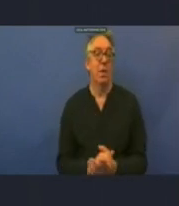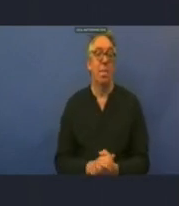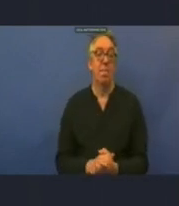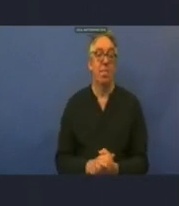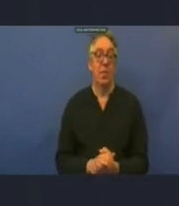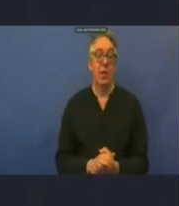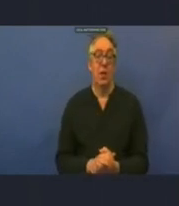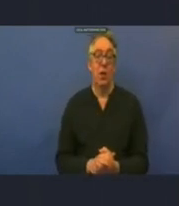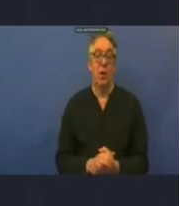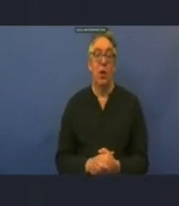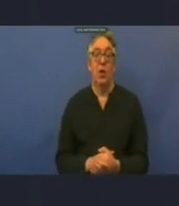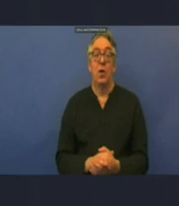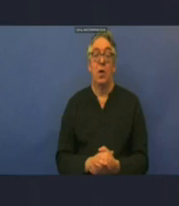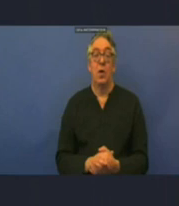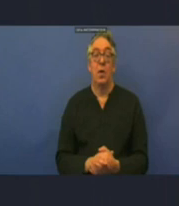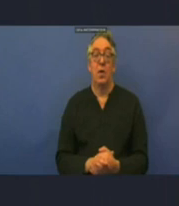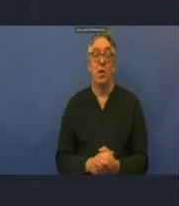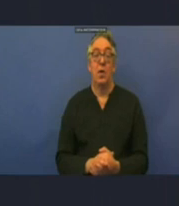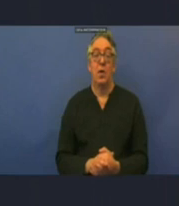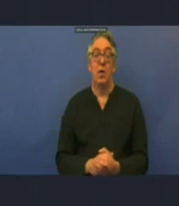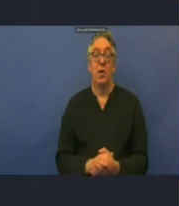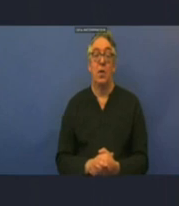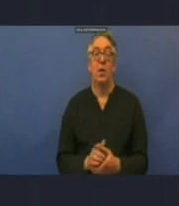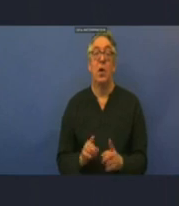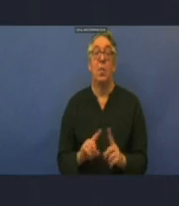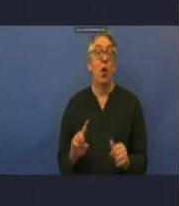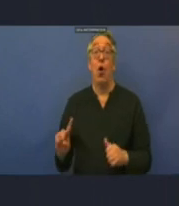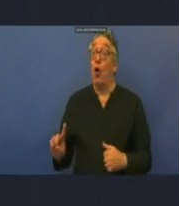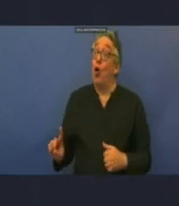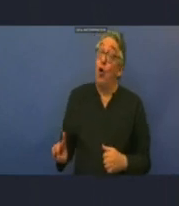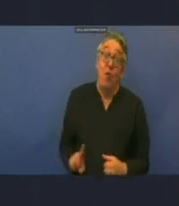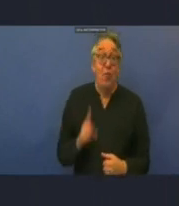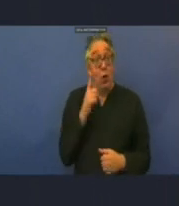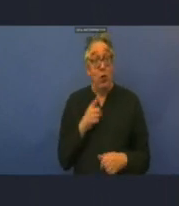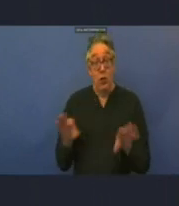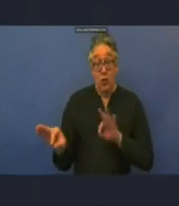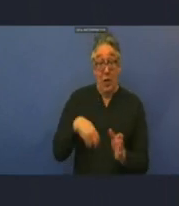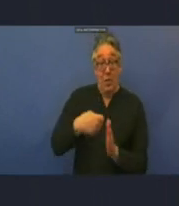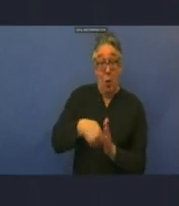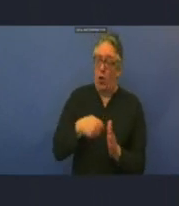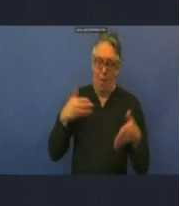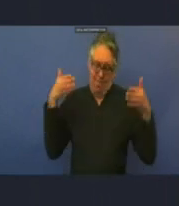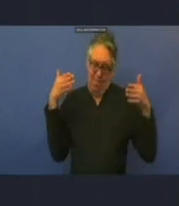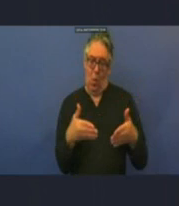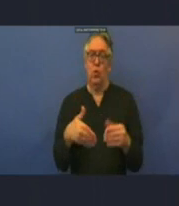not affect the selection, the initial selection of the project.